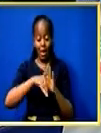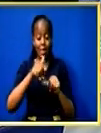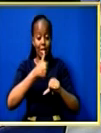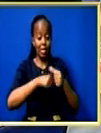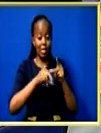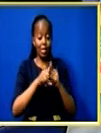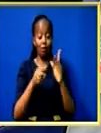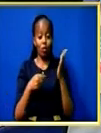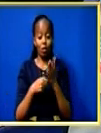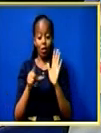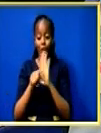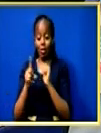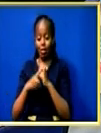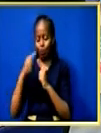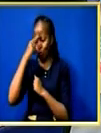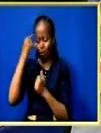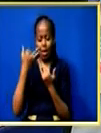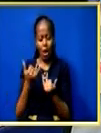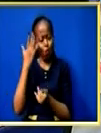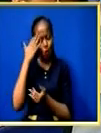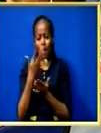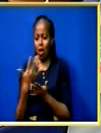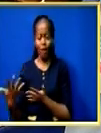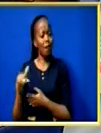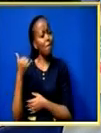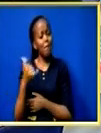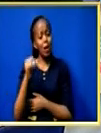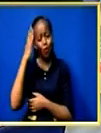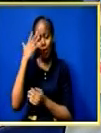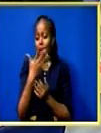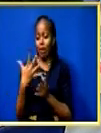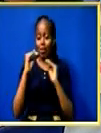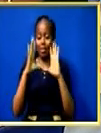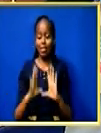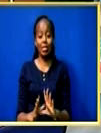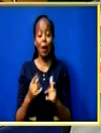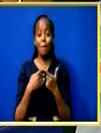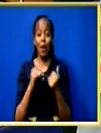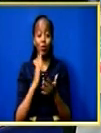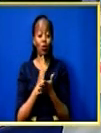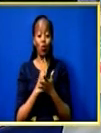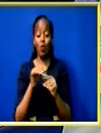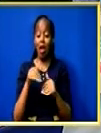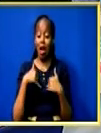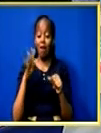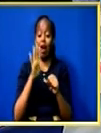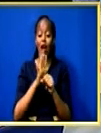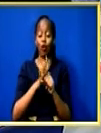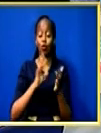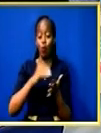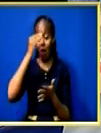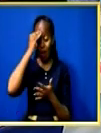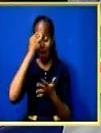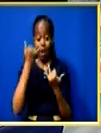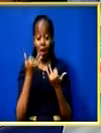grade 6? Now that we know everything. We don't know everything yet, Malimu, but we know a lot. Okay, fine. We are going to look at the strand